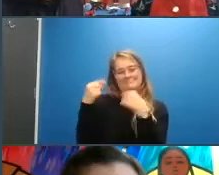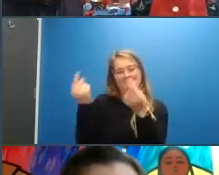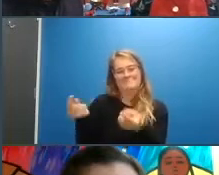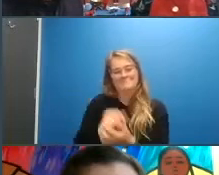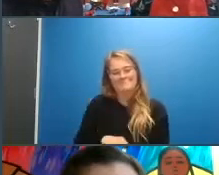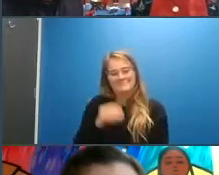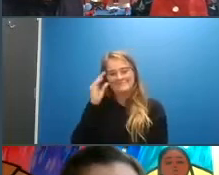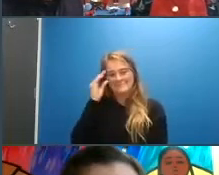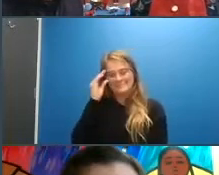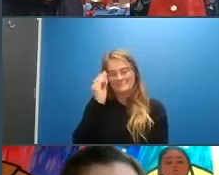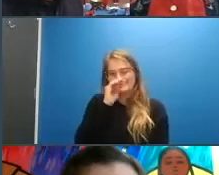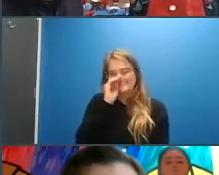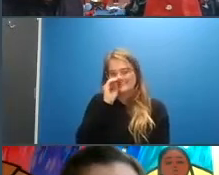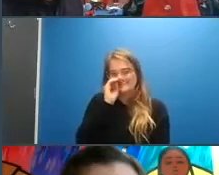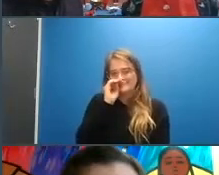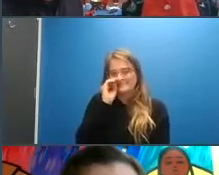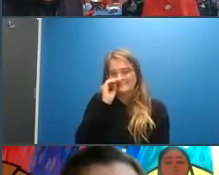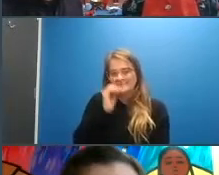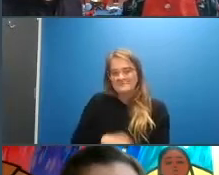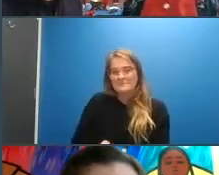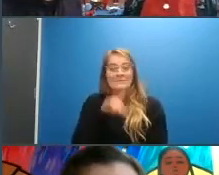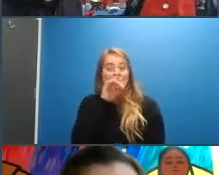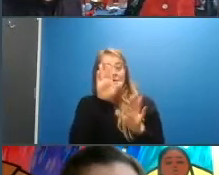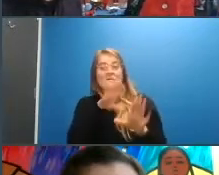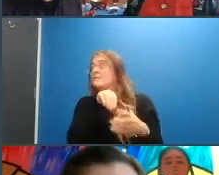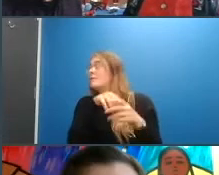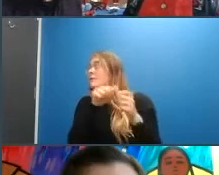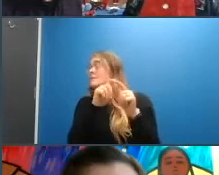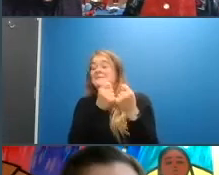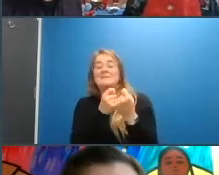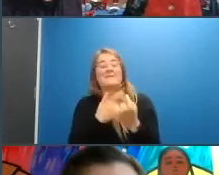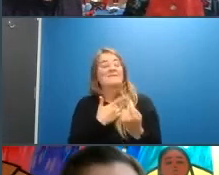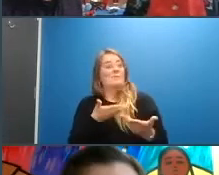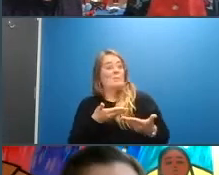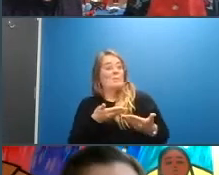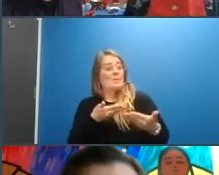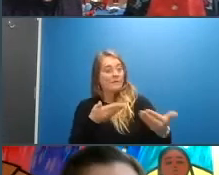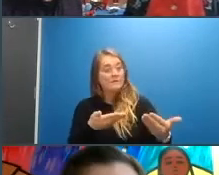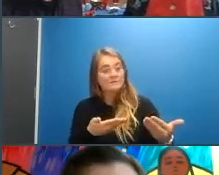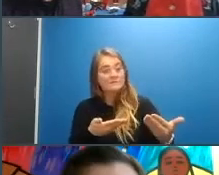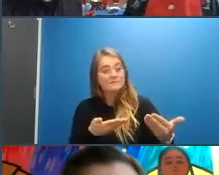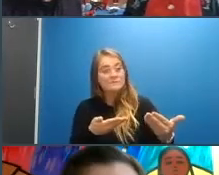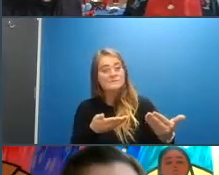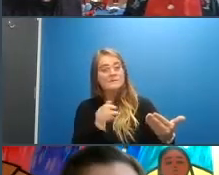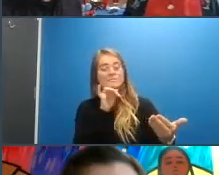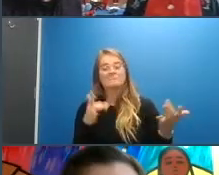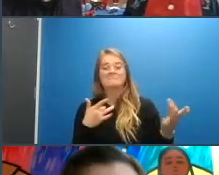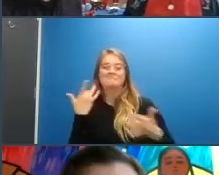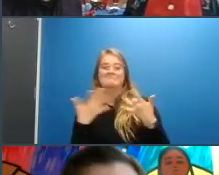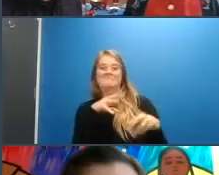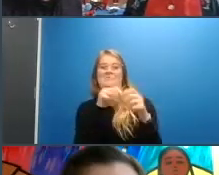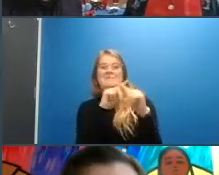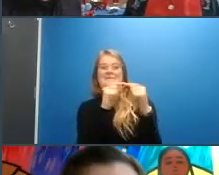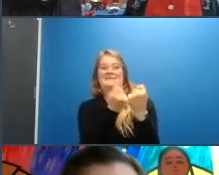Yeah, something like that. Yeah, it's been great to be a part of the team. I feel very welcomed, and I'm just delighted to be able to come